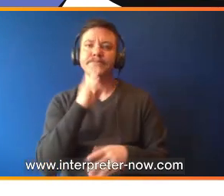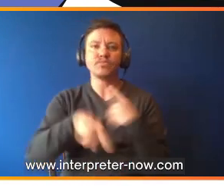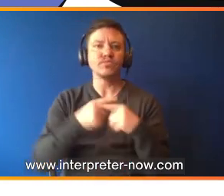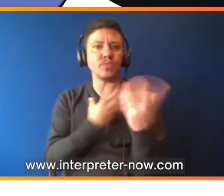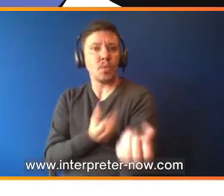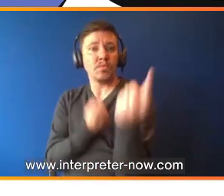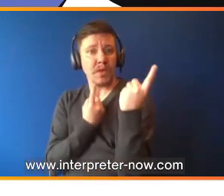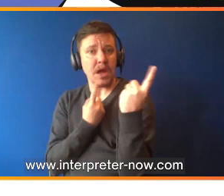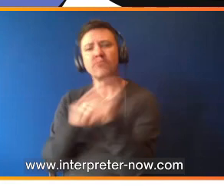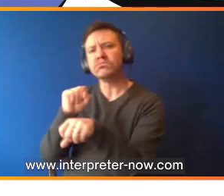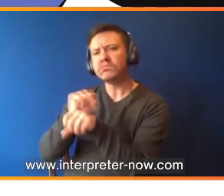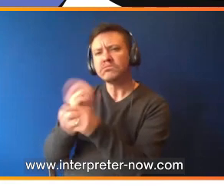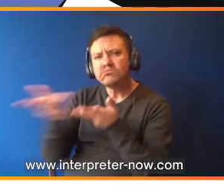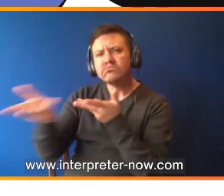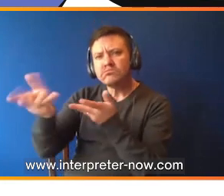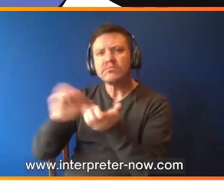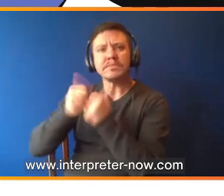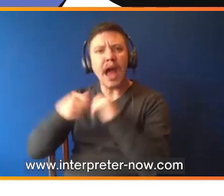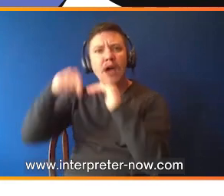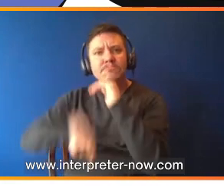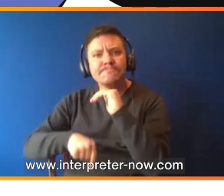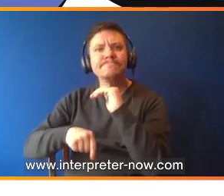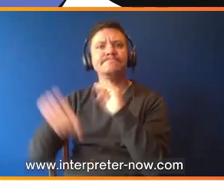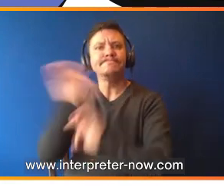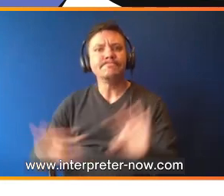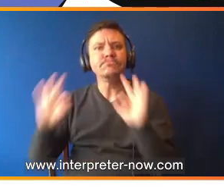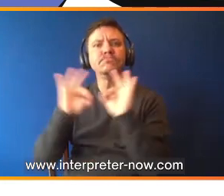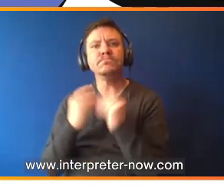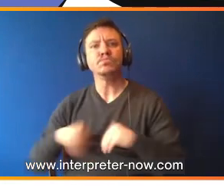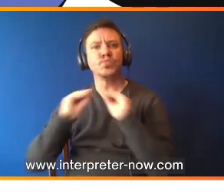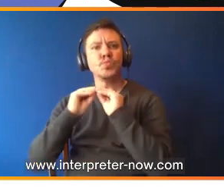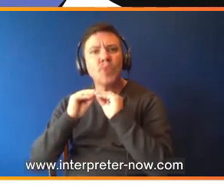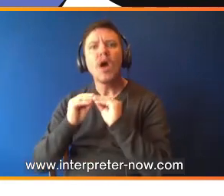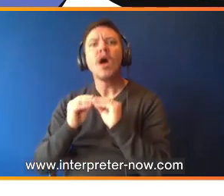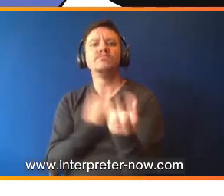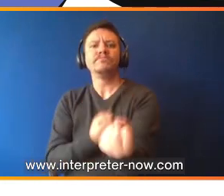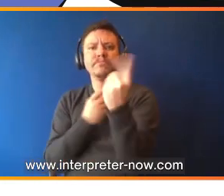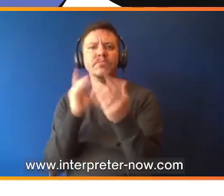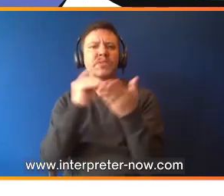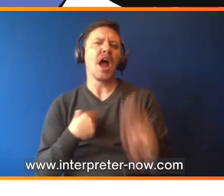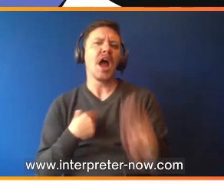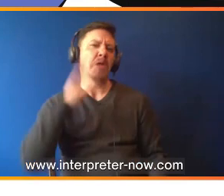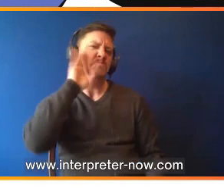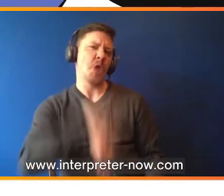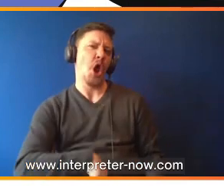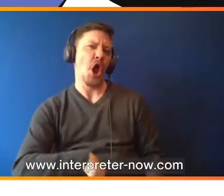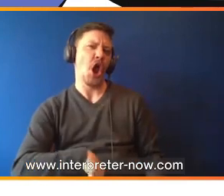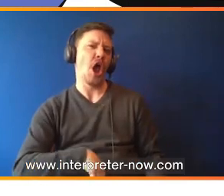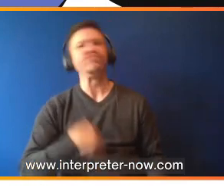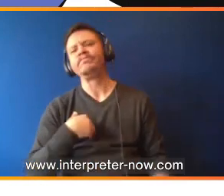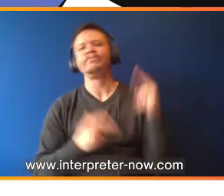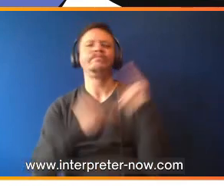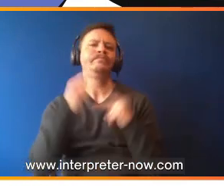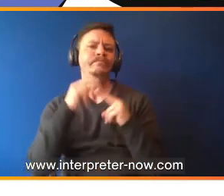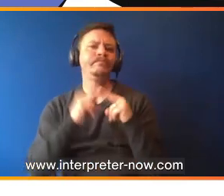map where you're looking at their wants and their needs and their pain points and their potential gains by using your product, right? So